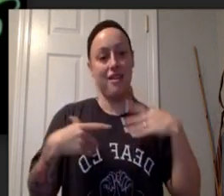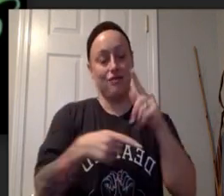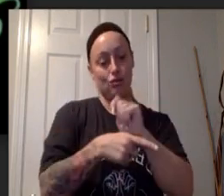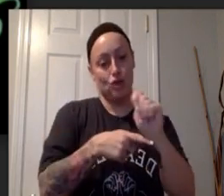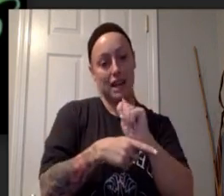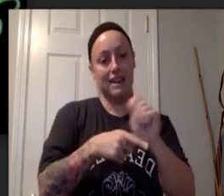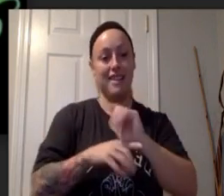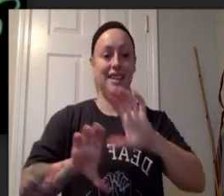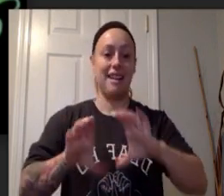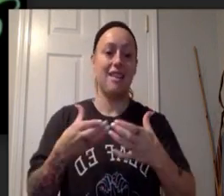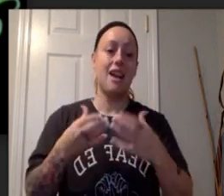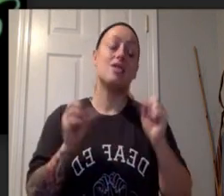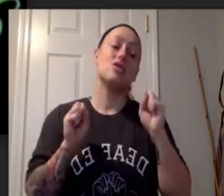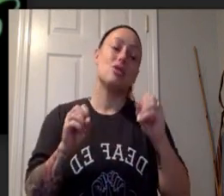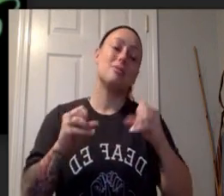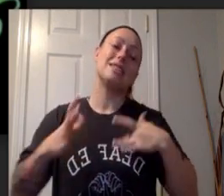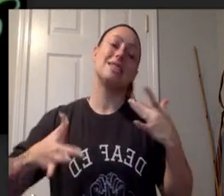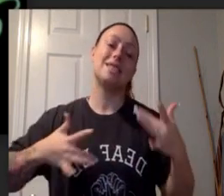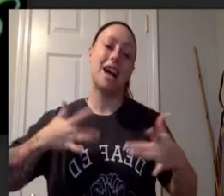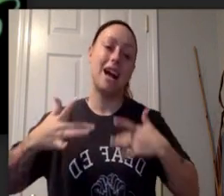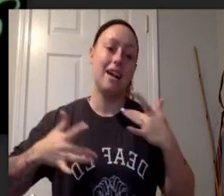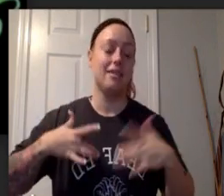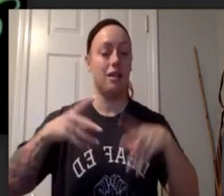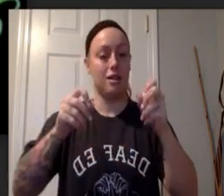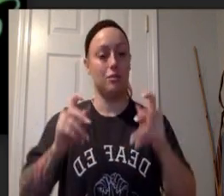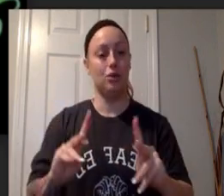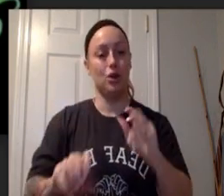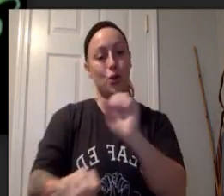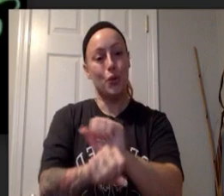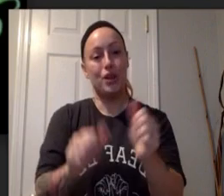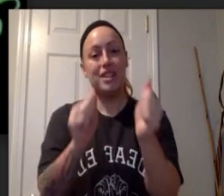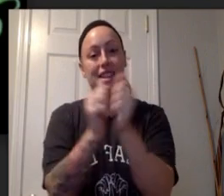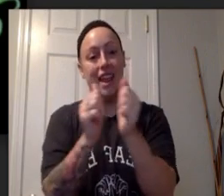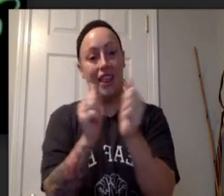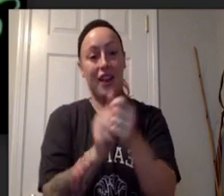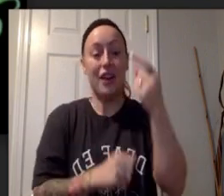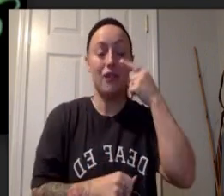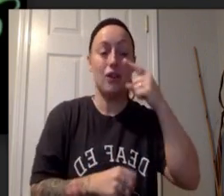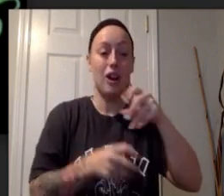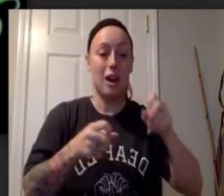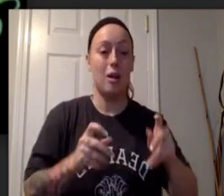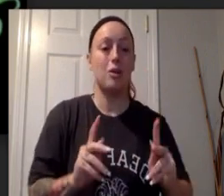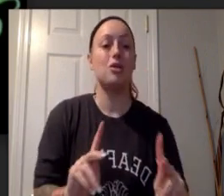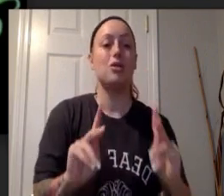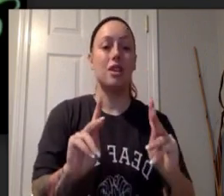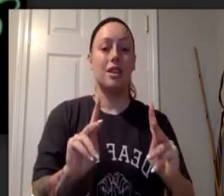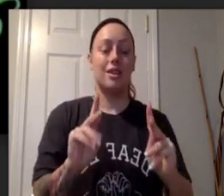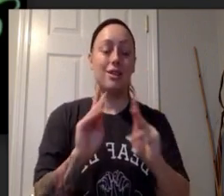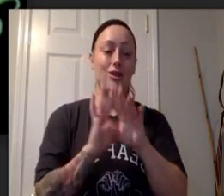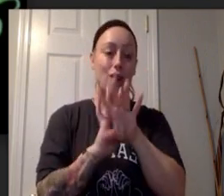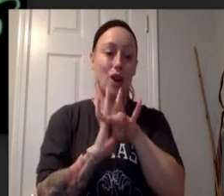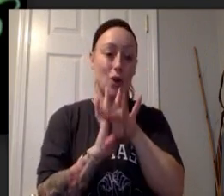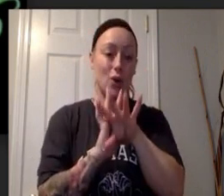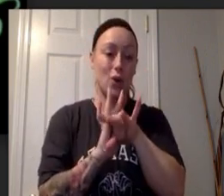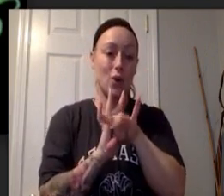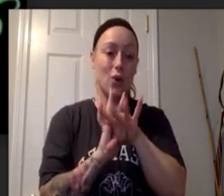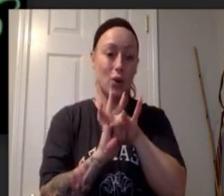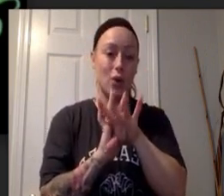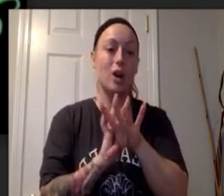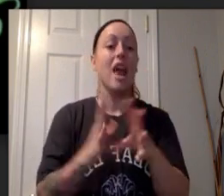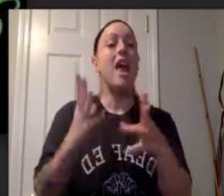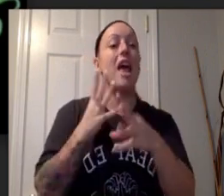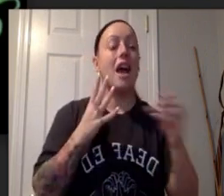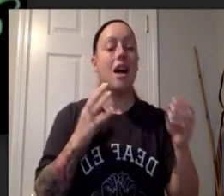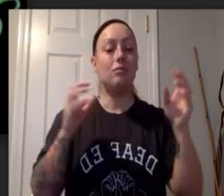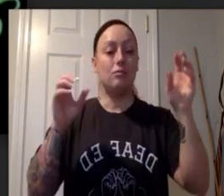excited for the opportunity to get to work together, and for this opportunity to record what we have to say and put